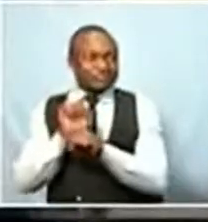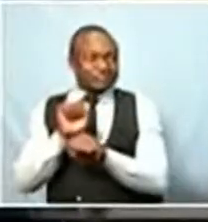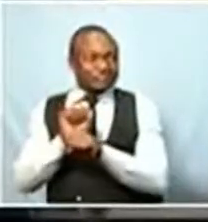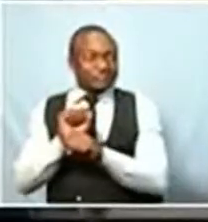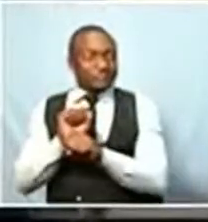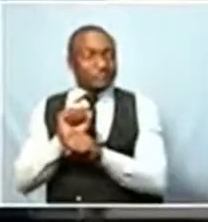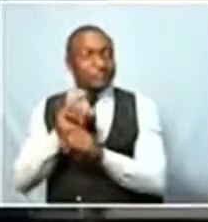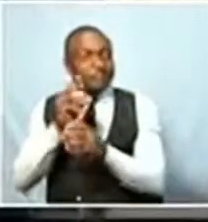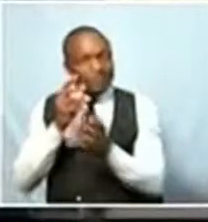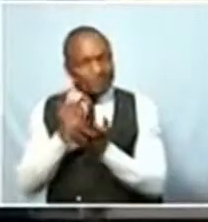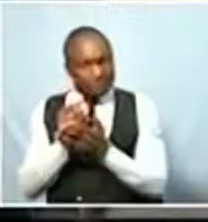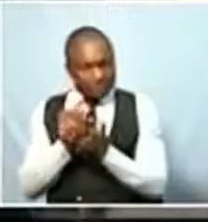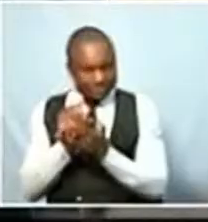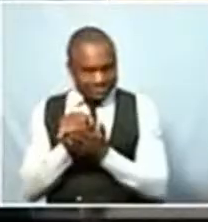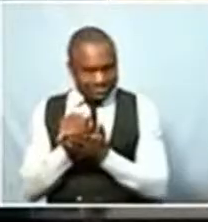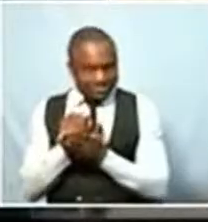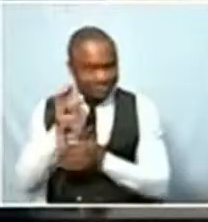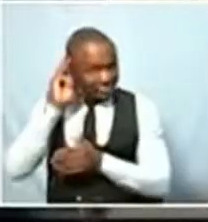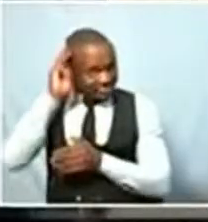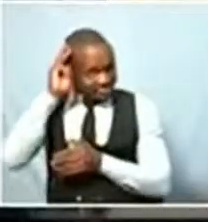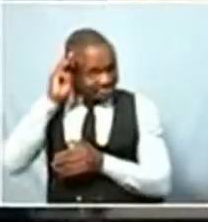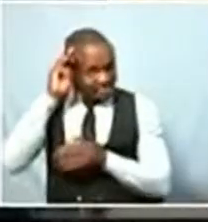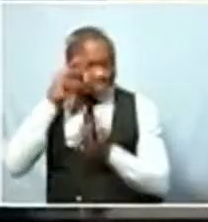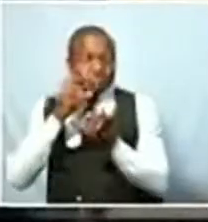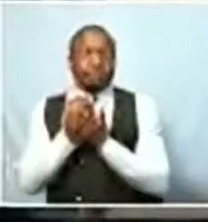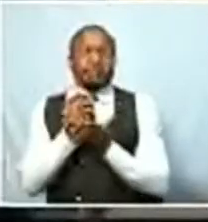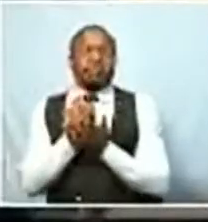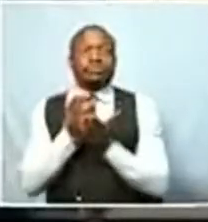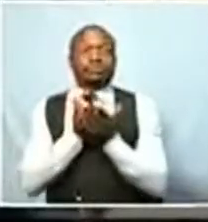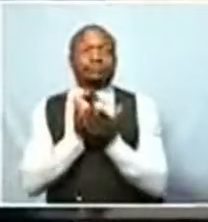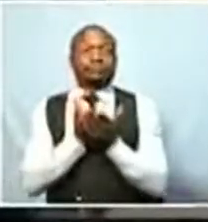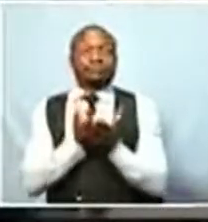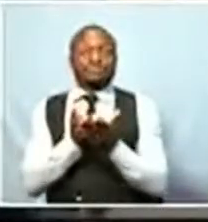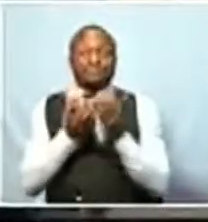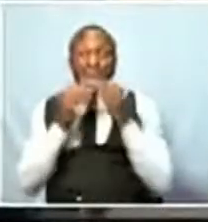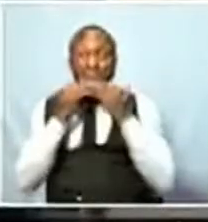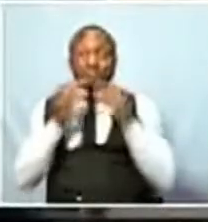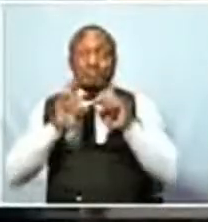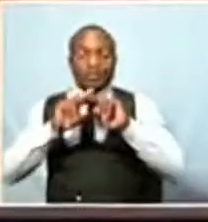fee from Ministry of Finance. I thank you, Chair.